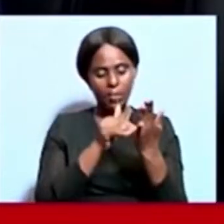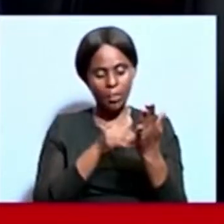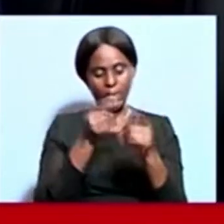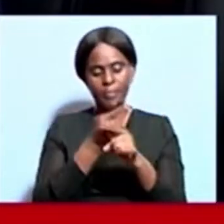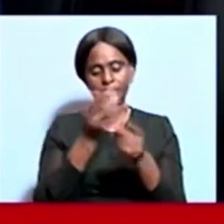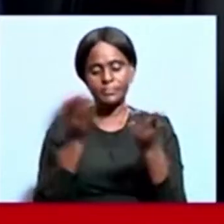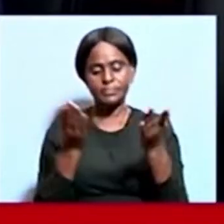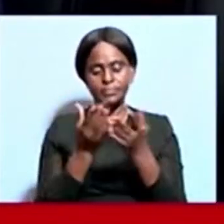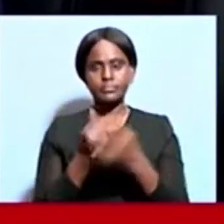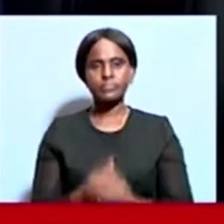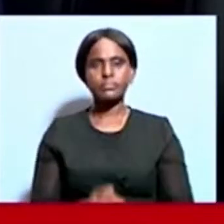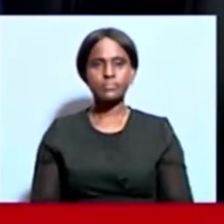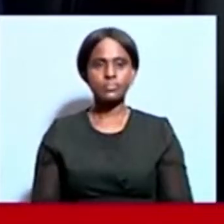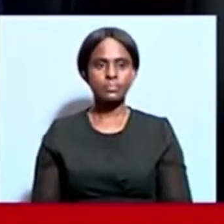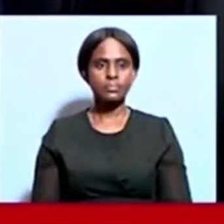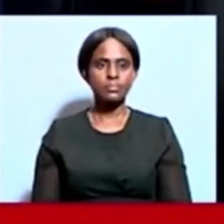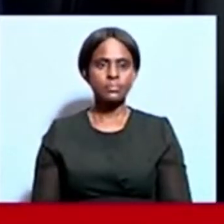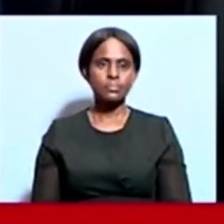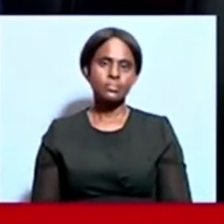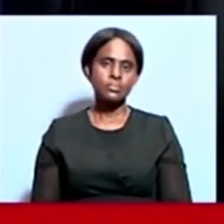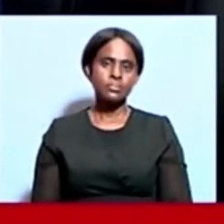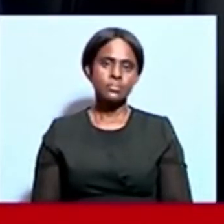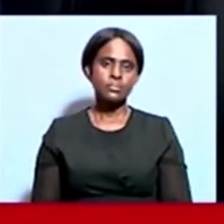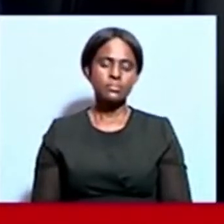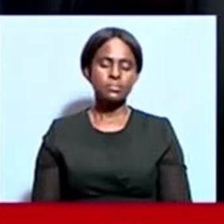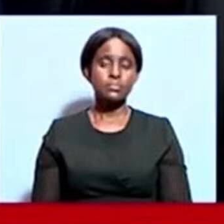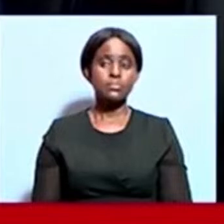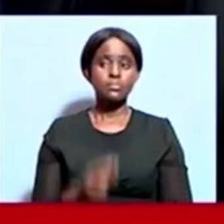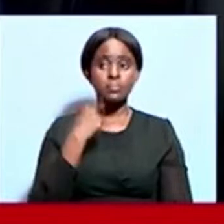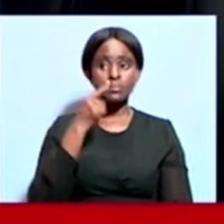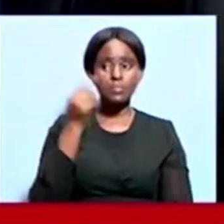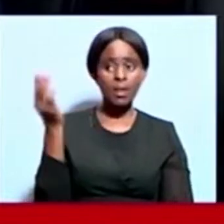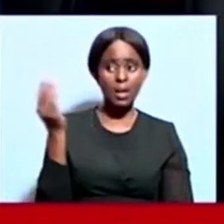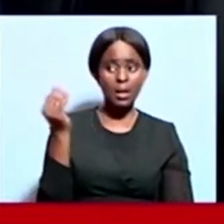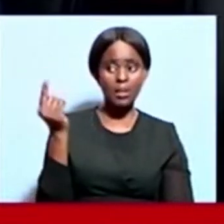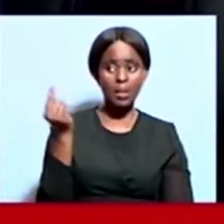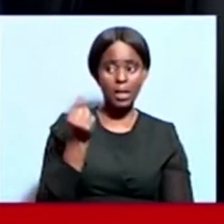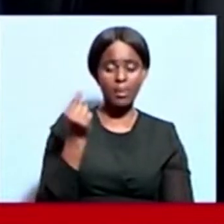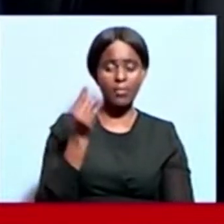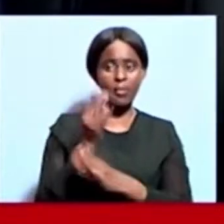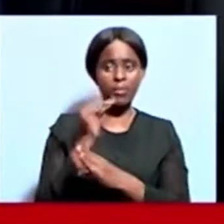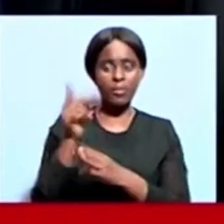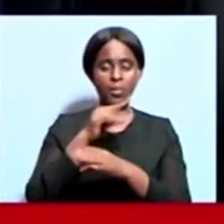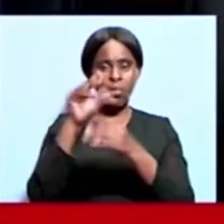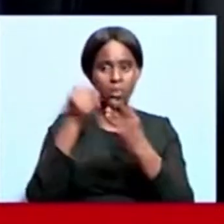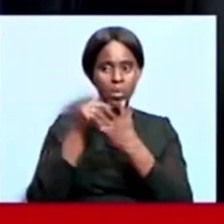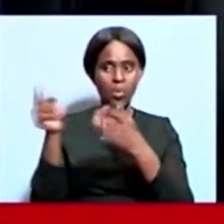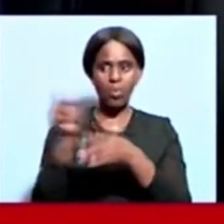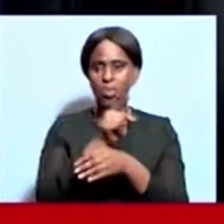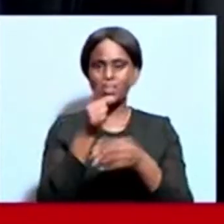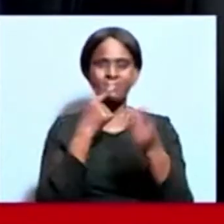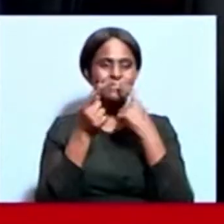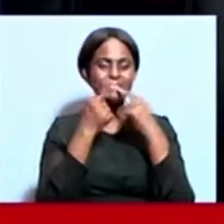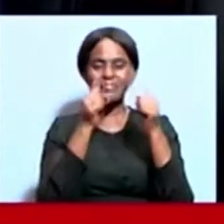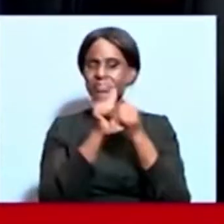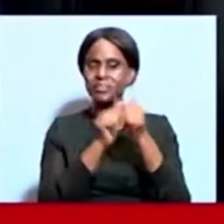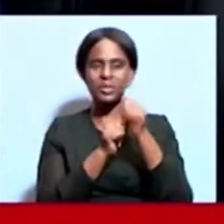from? Because those who came before you, all of them never talked about the